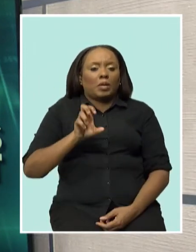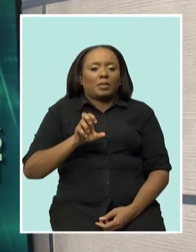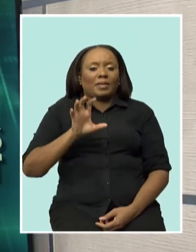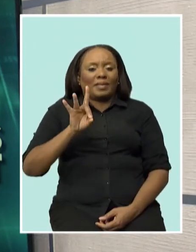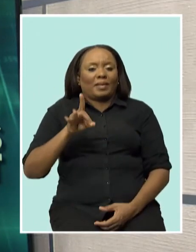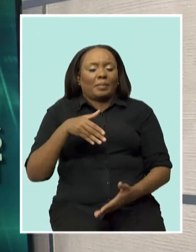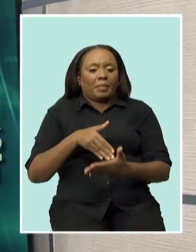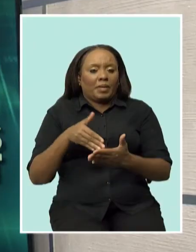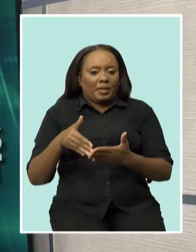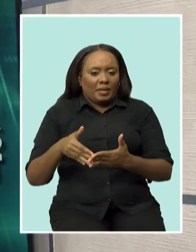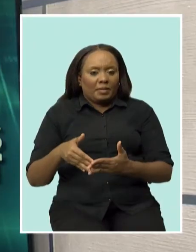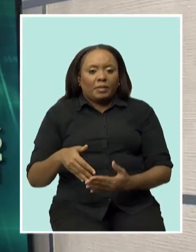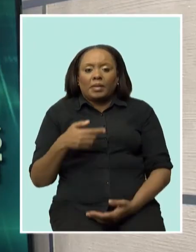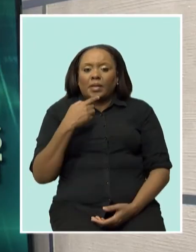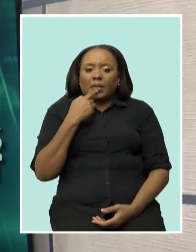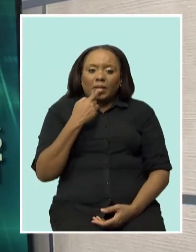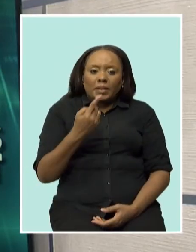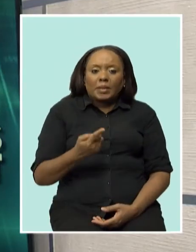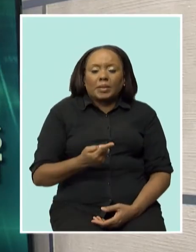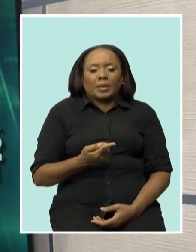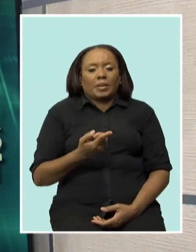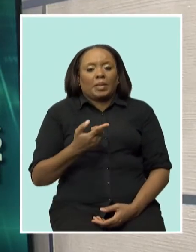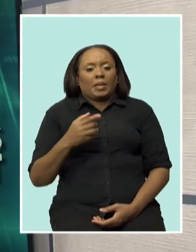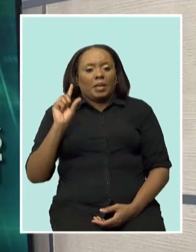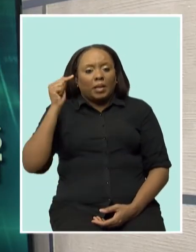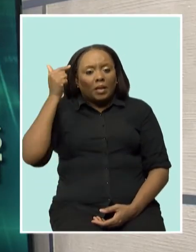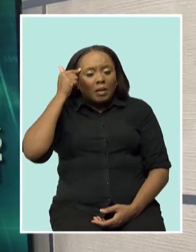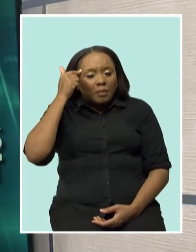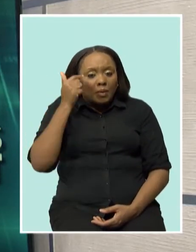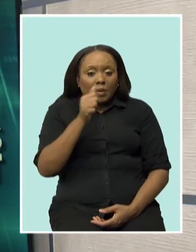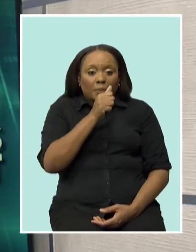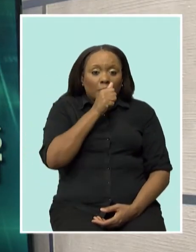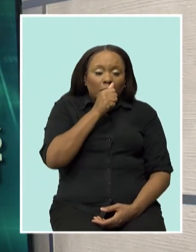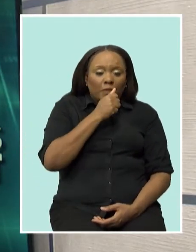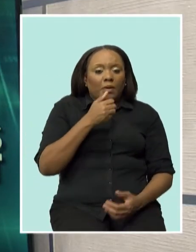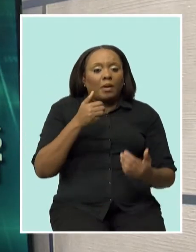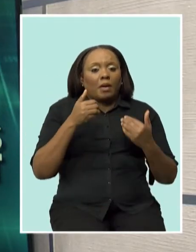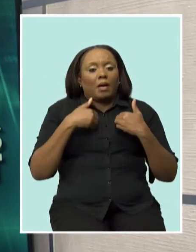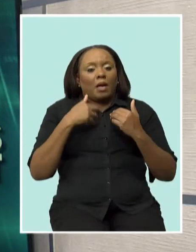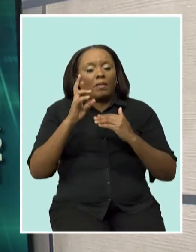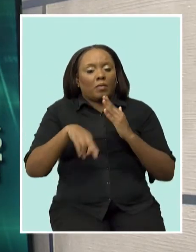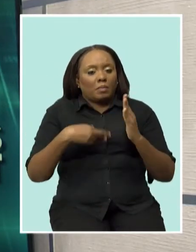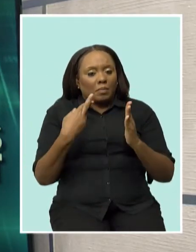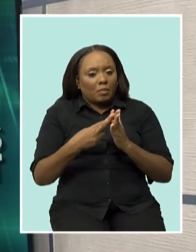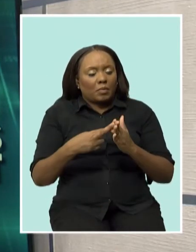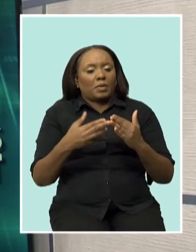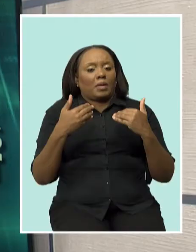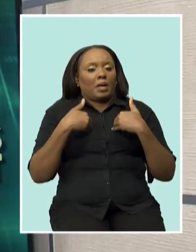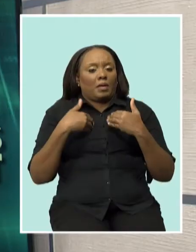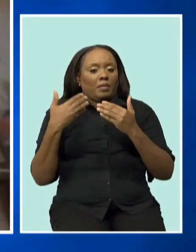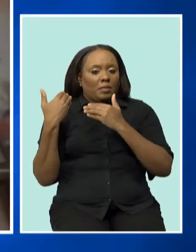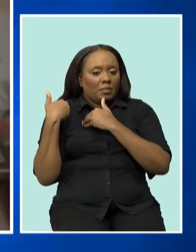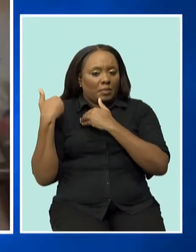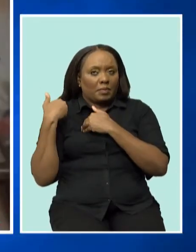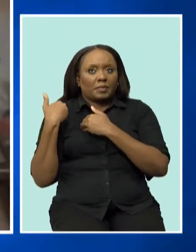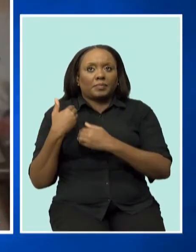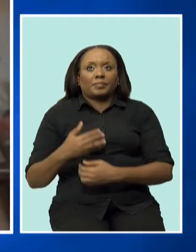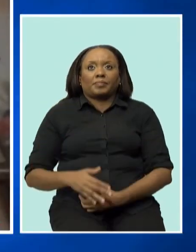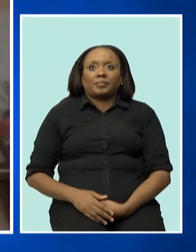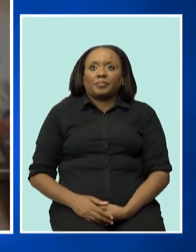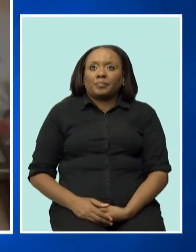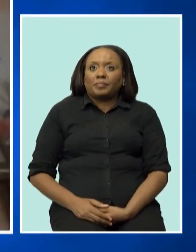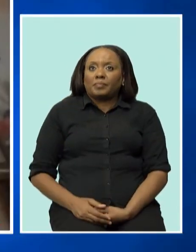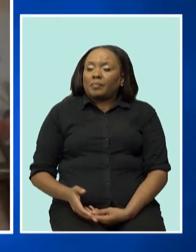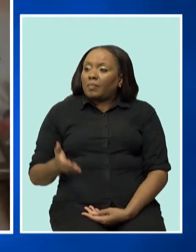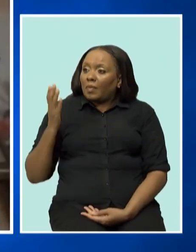million. Ambassador Blackman told Morning Barbados that government and the private sector have a role to play. I can tell you, based on some figures